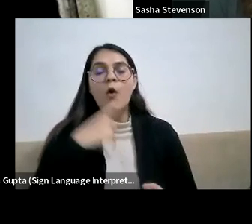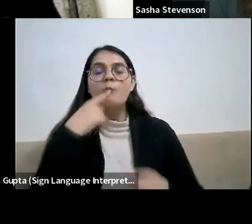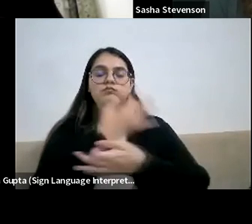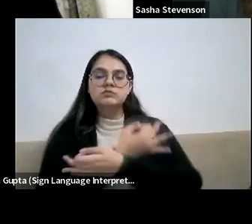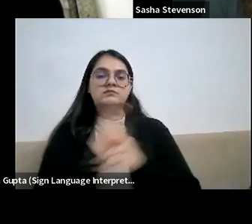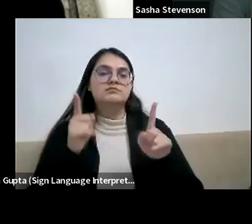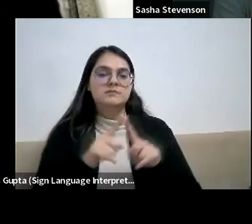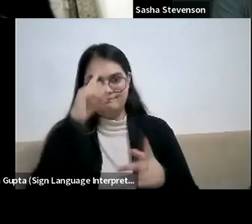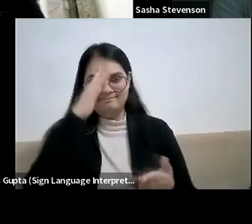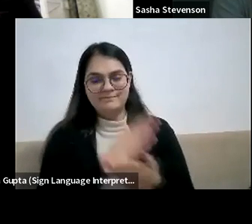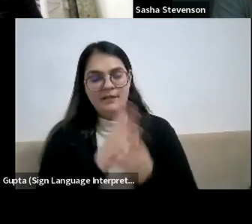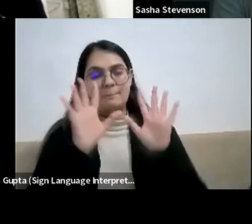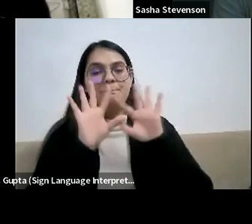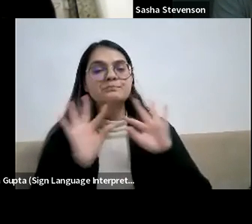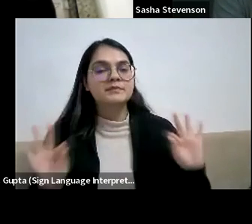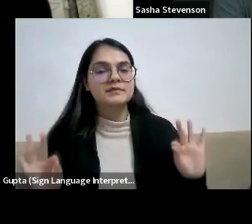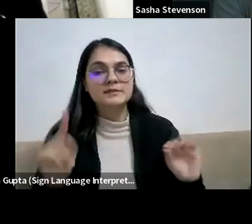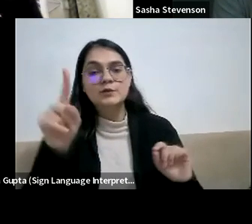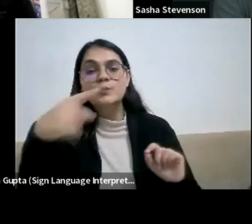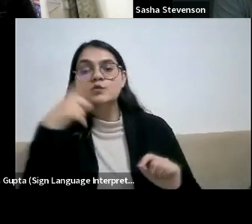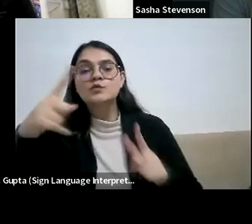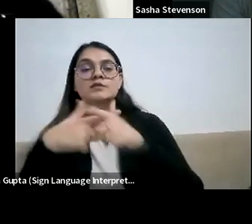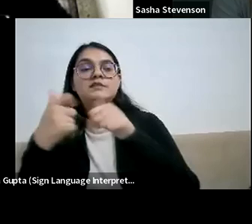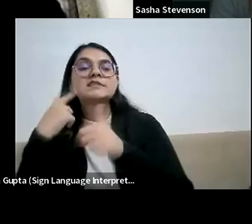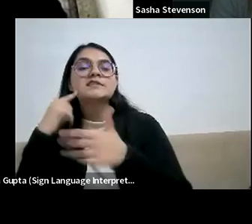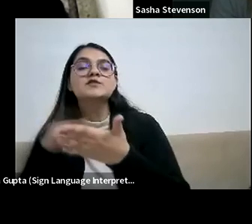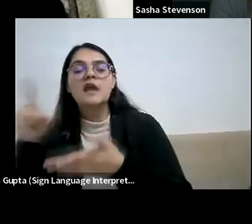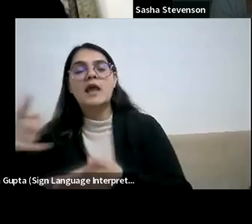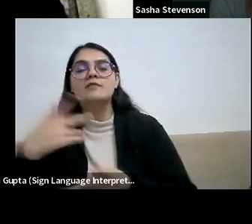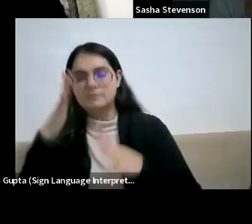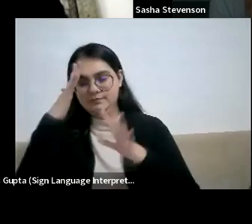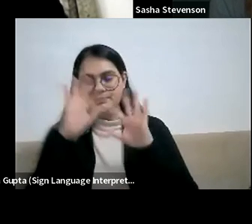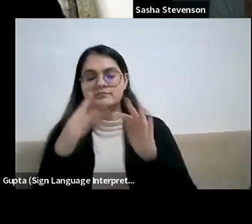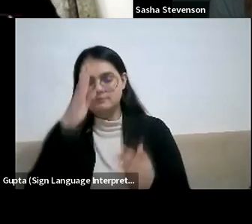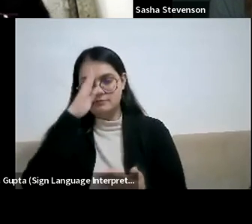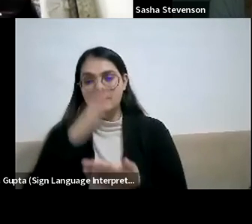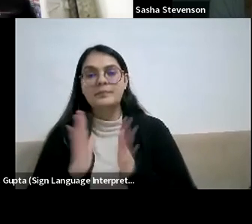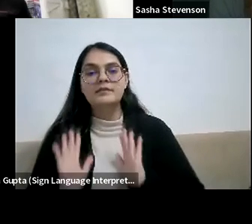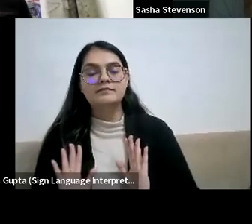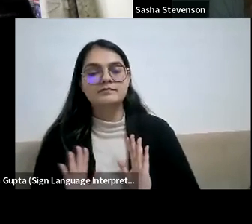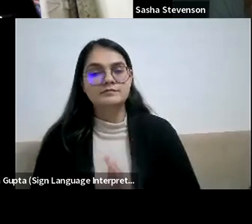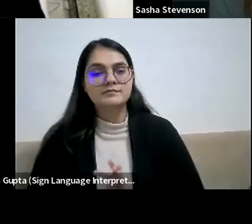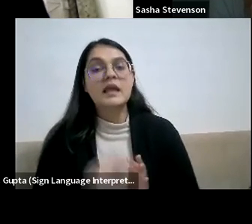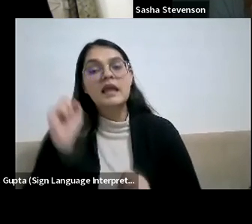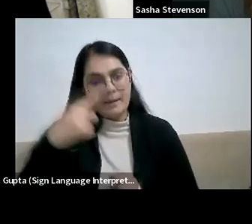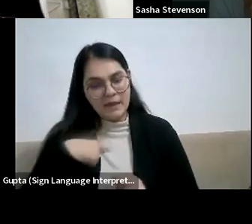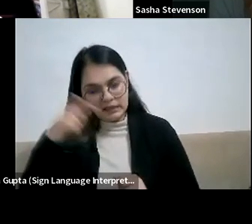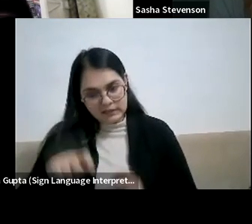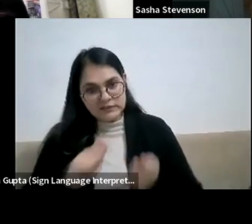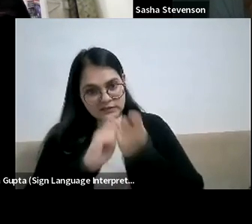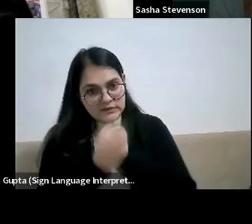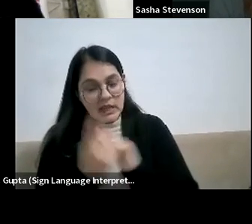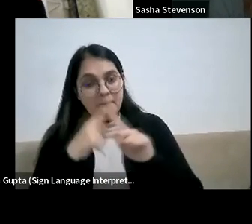True, sir. Absolutely. And you are Jain. Yes. And that's what going to bring change, non-violence. Yeah. Protest.